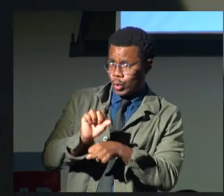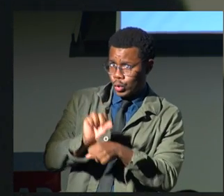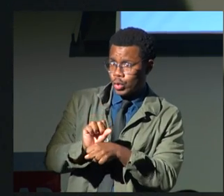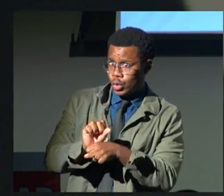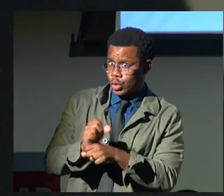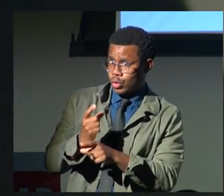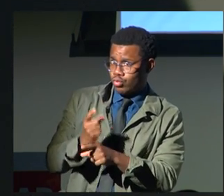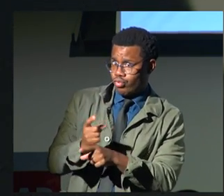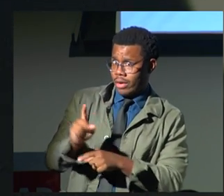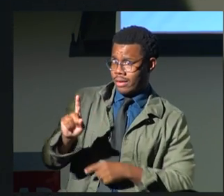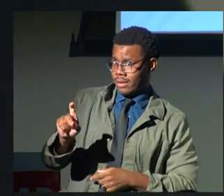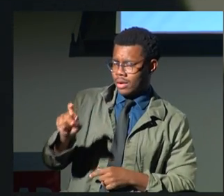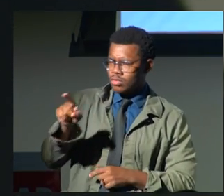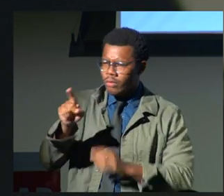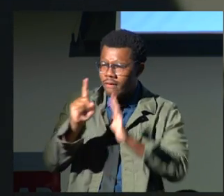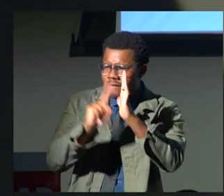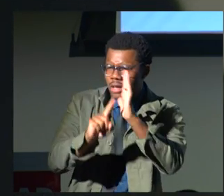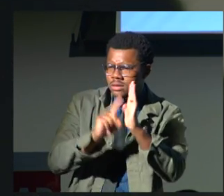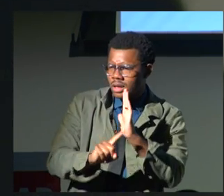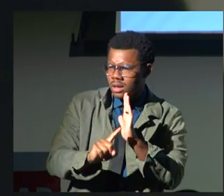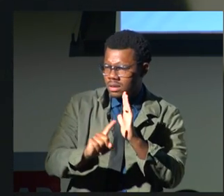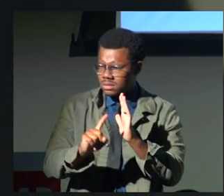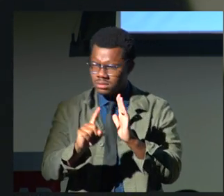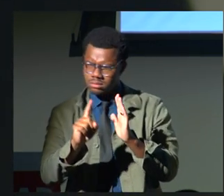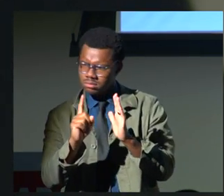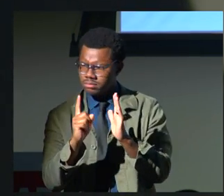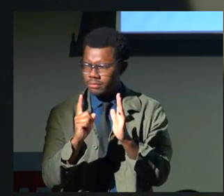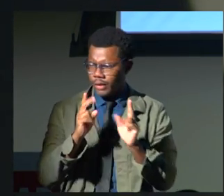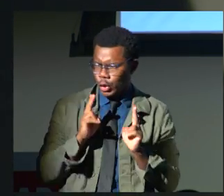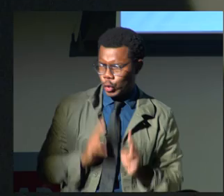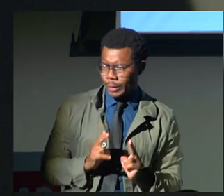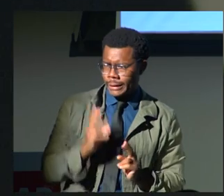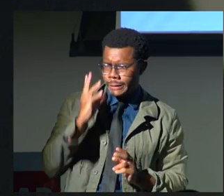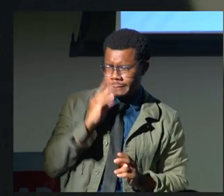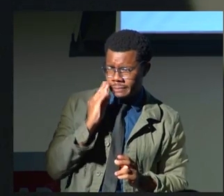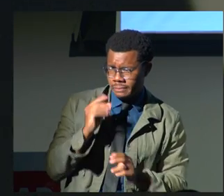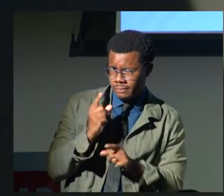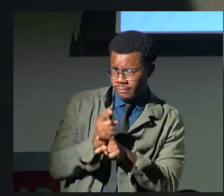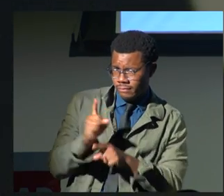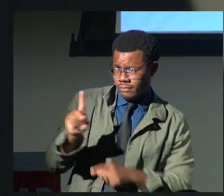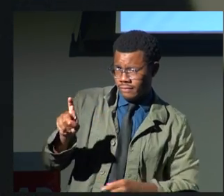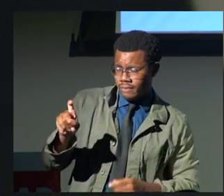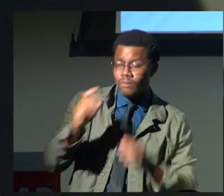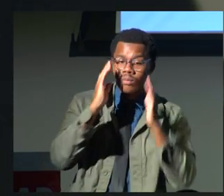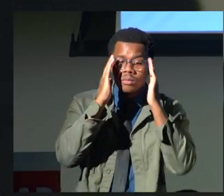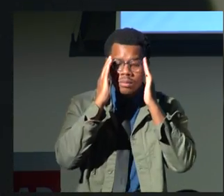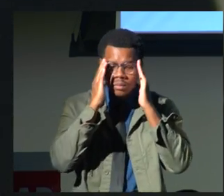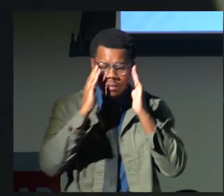That's what you're trying to investigate, right? To say that we're all sort of seamless. Yes,